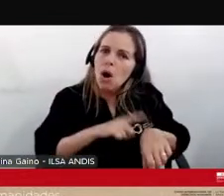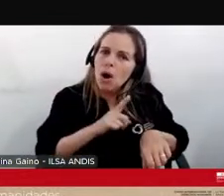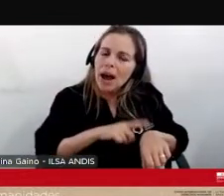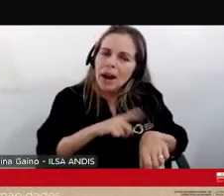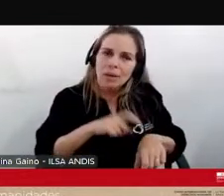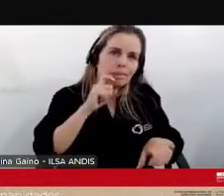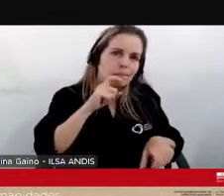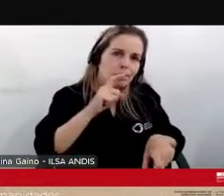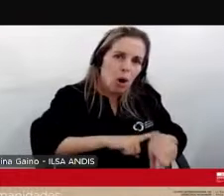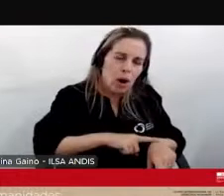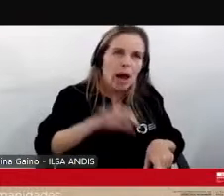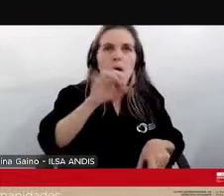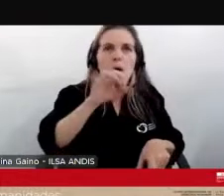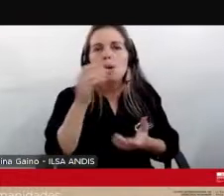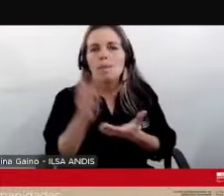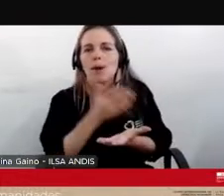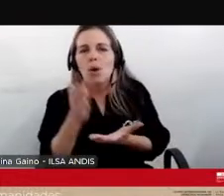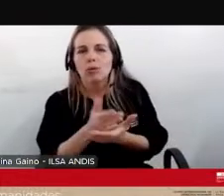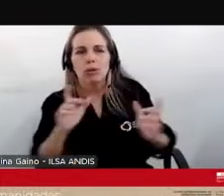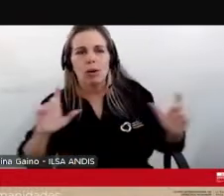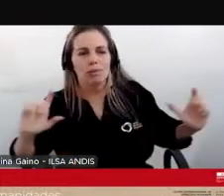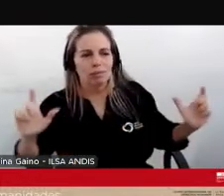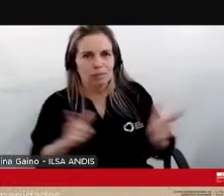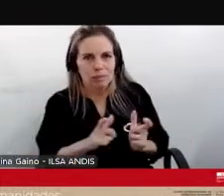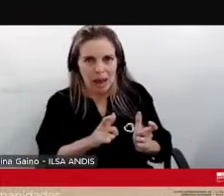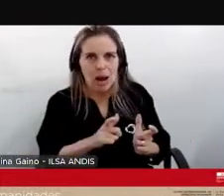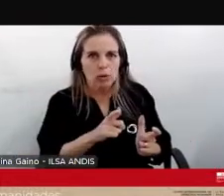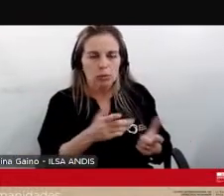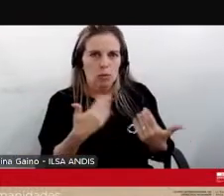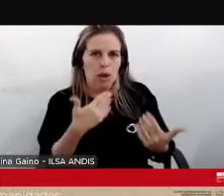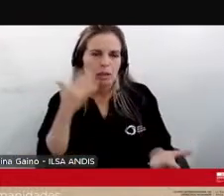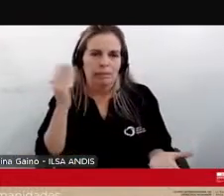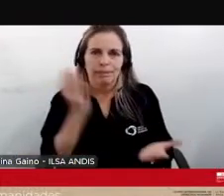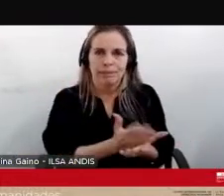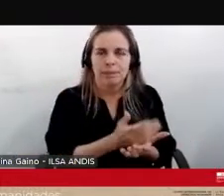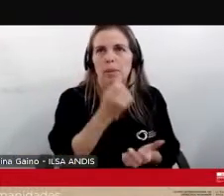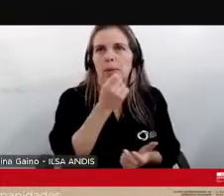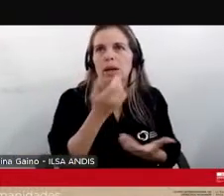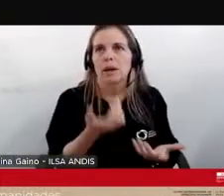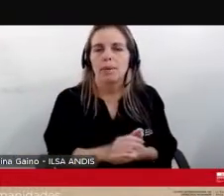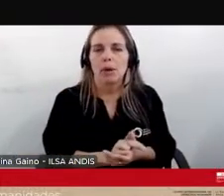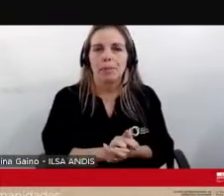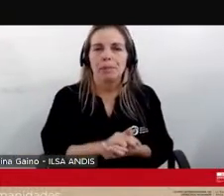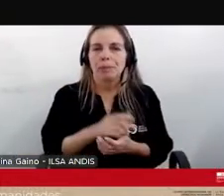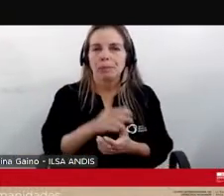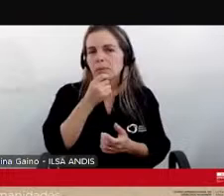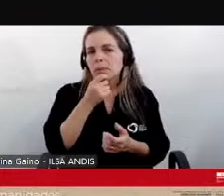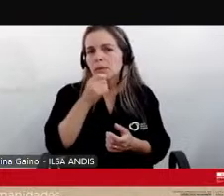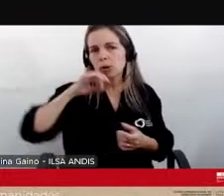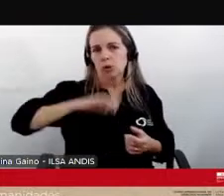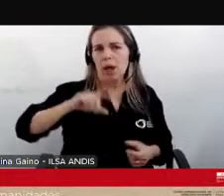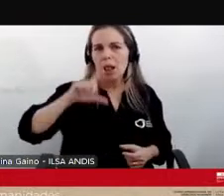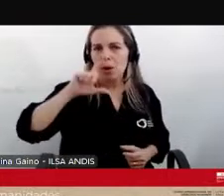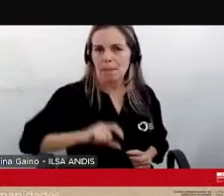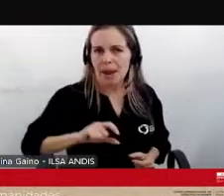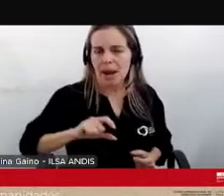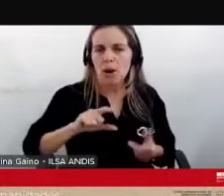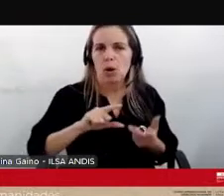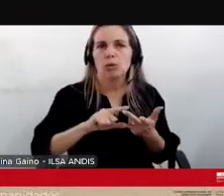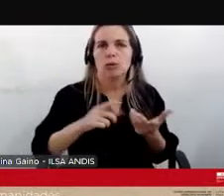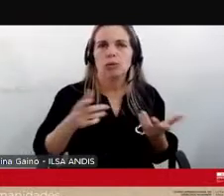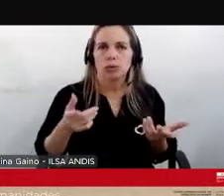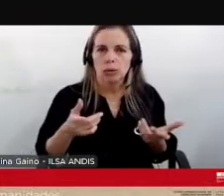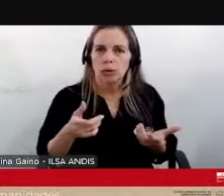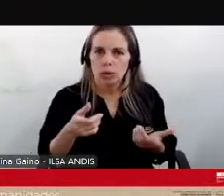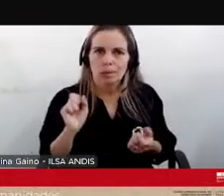being paid fewer wages. We found cases in which workers aren't given transportation back to their homes until later at